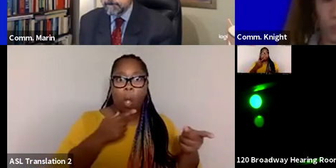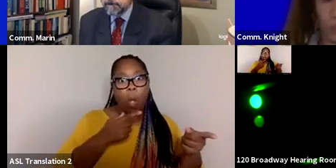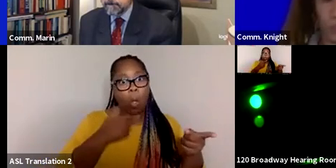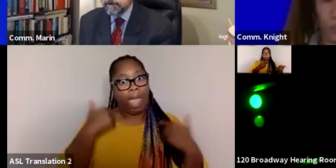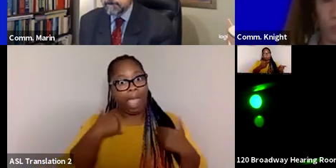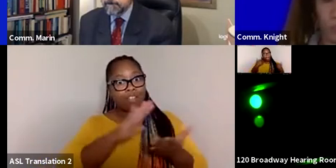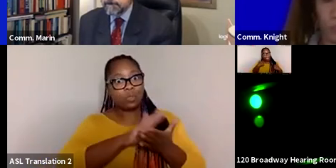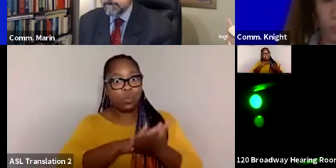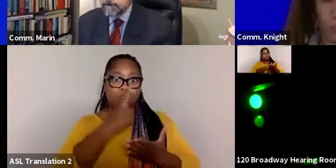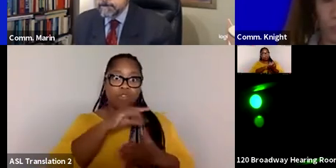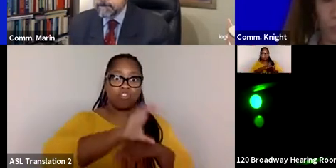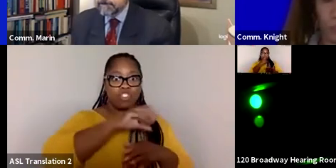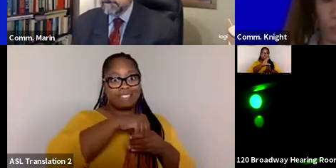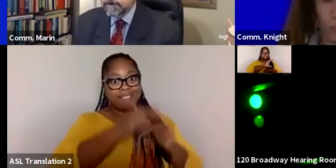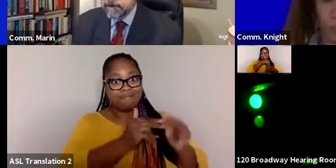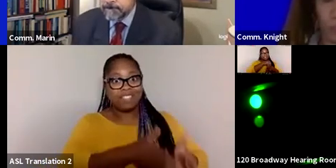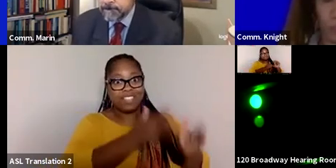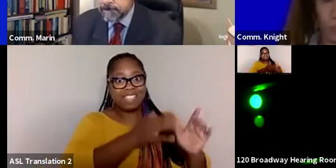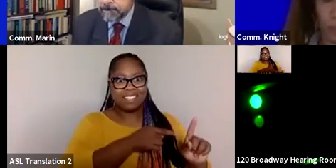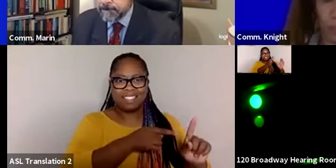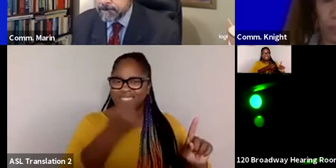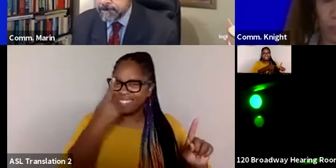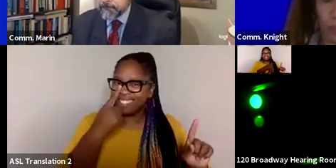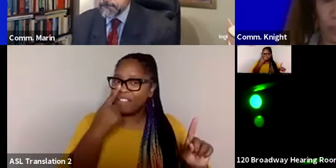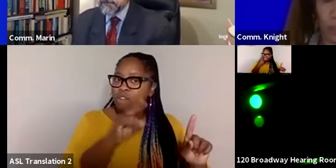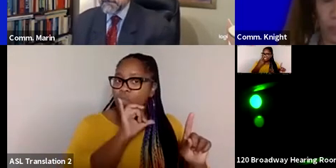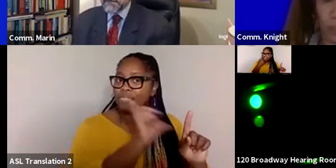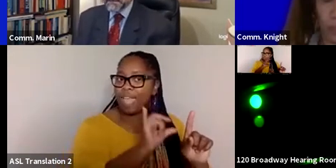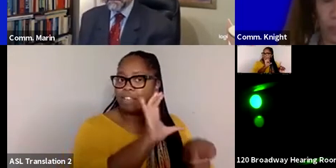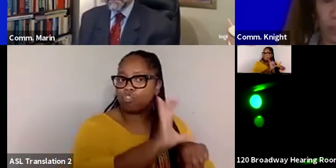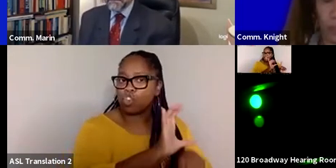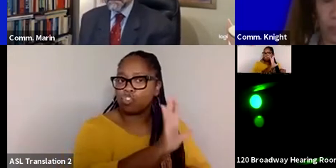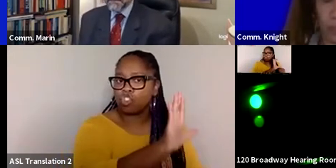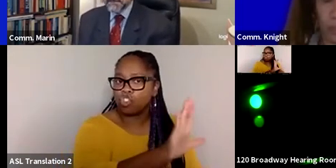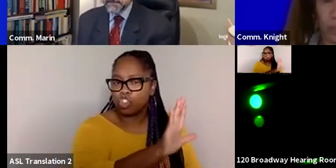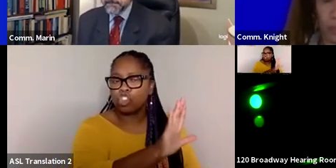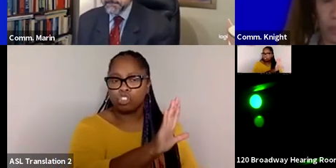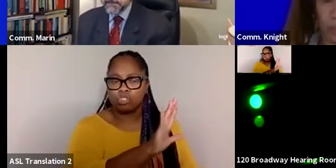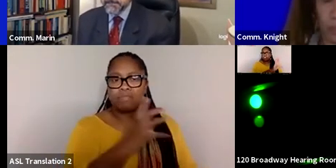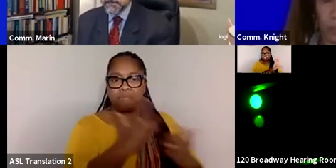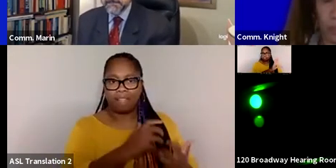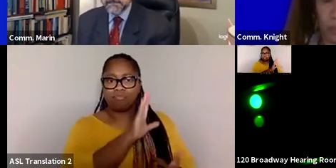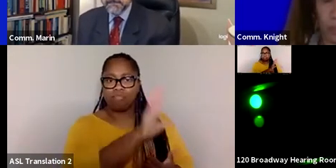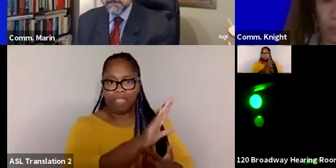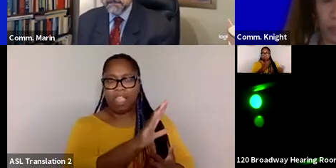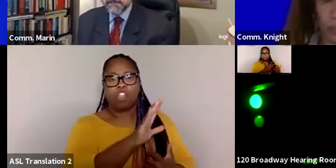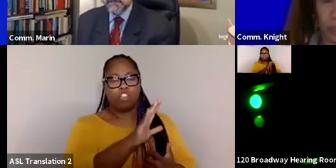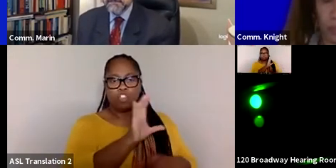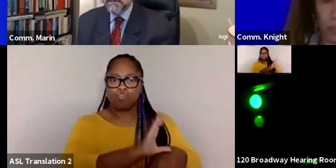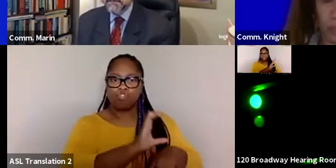a proposed school for the church inside the building. That is for the church to accommodate the church congregants. It's